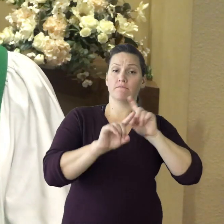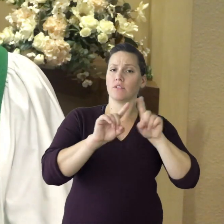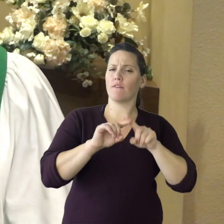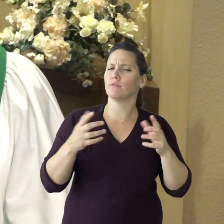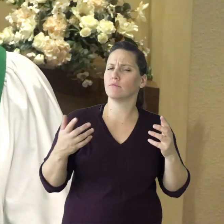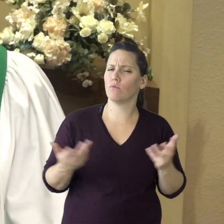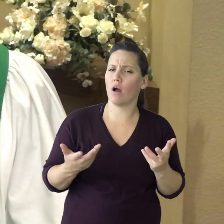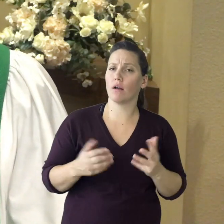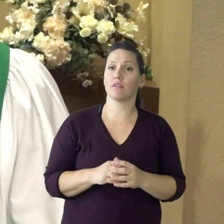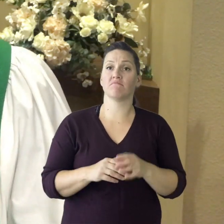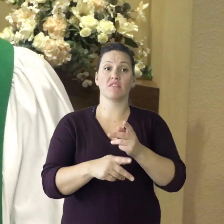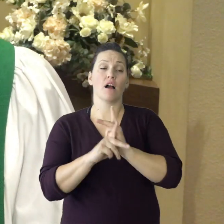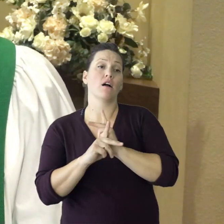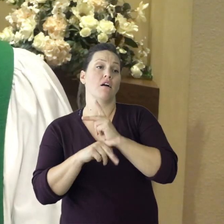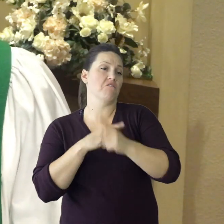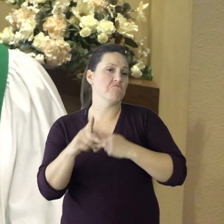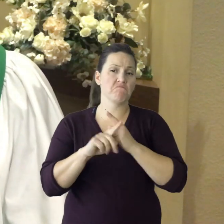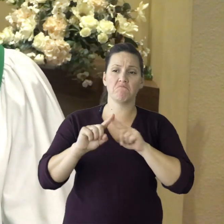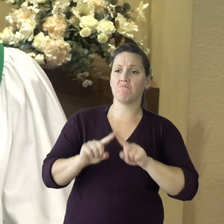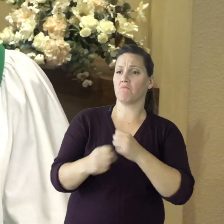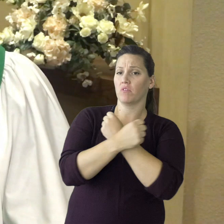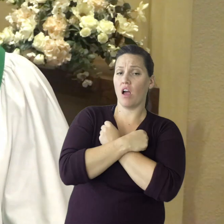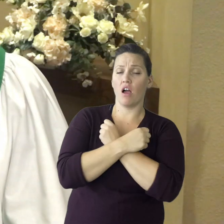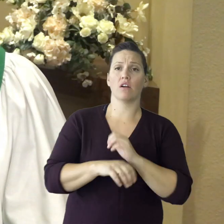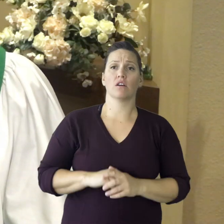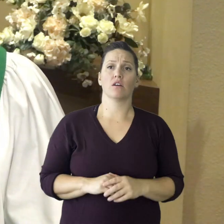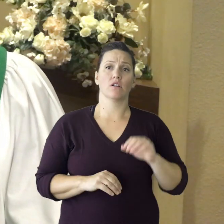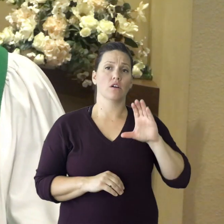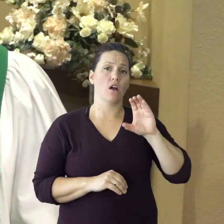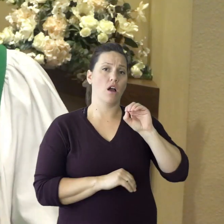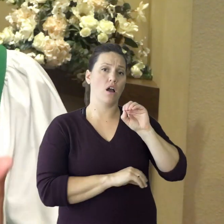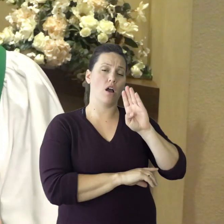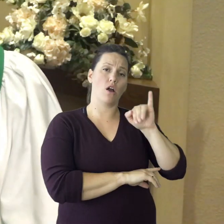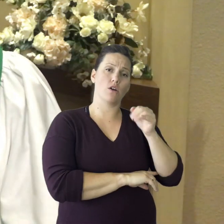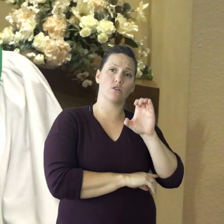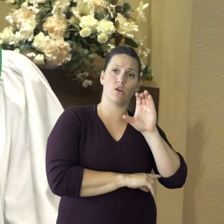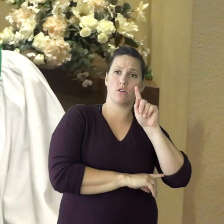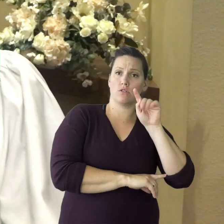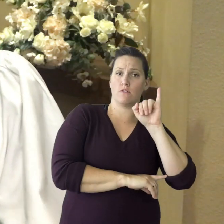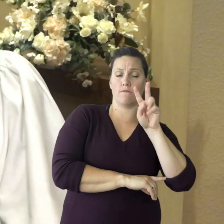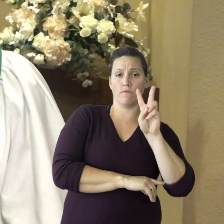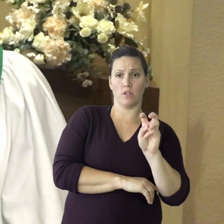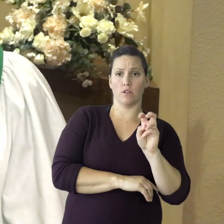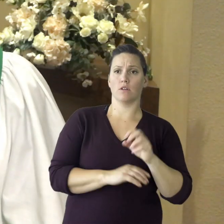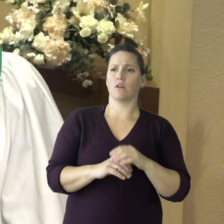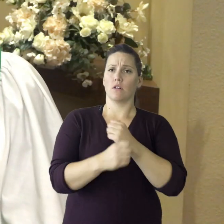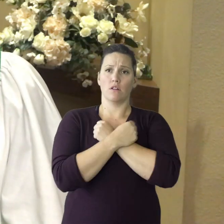apart is that it's a different kind of love. It's an objective